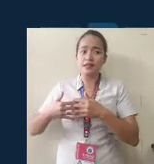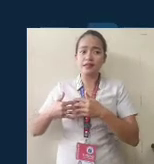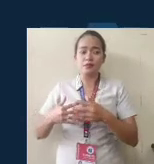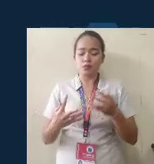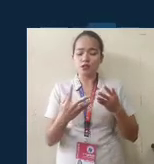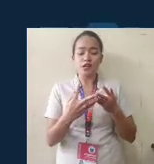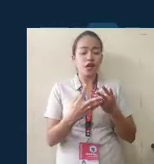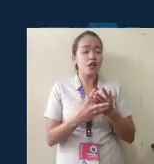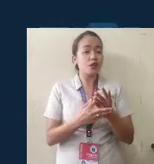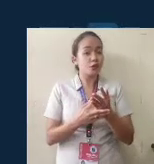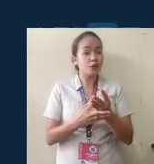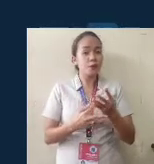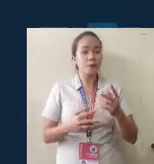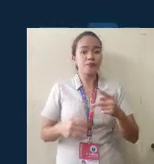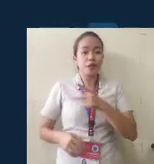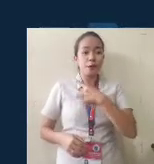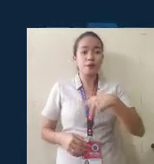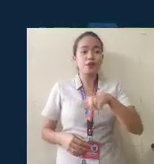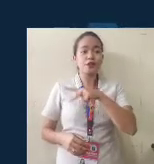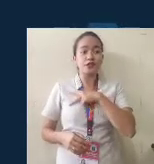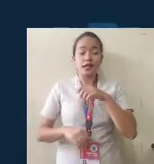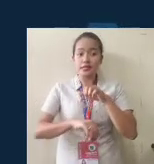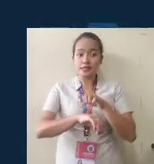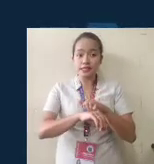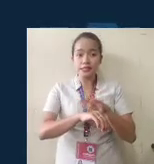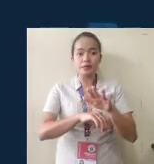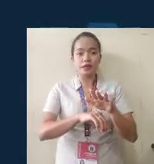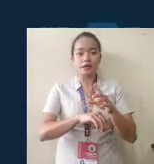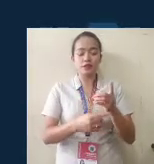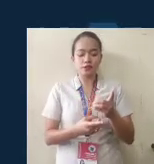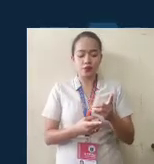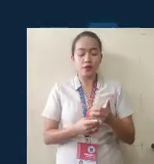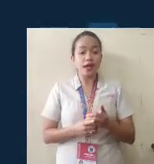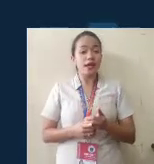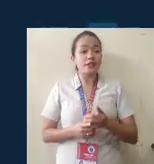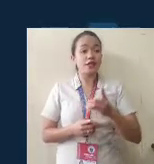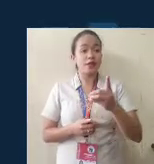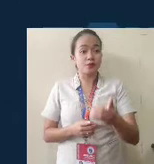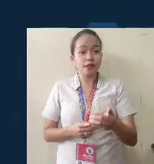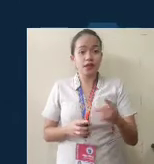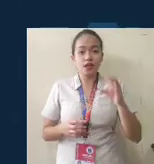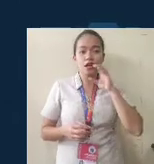and direct comment was not available.